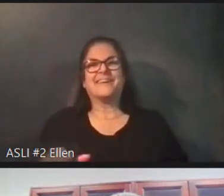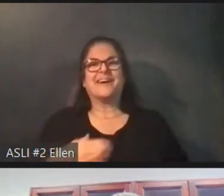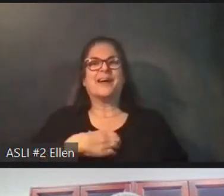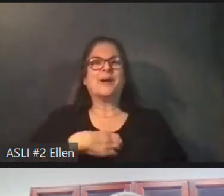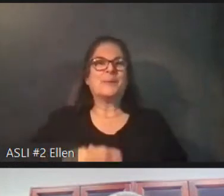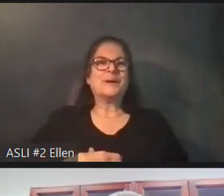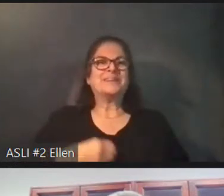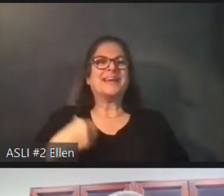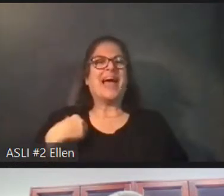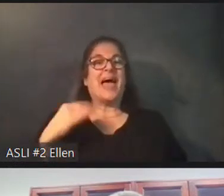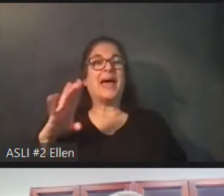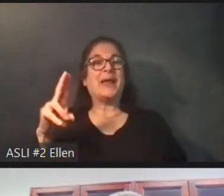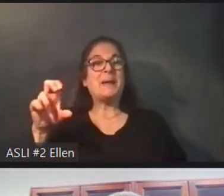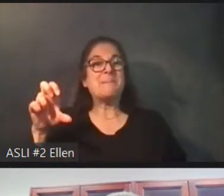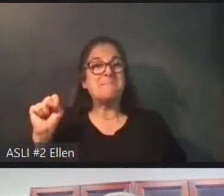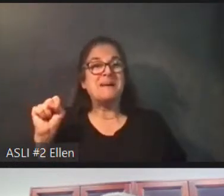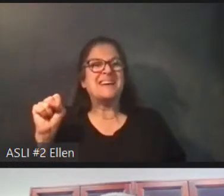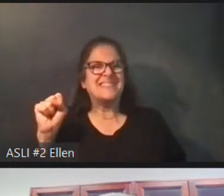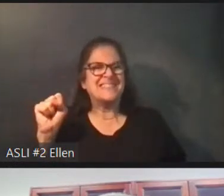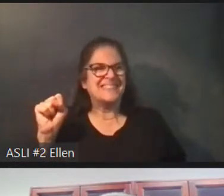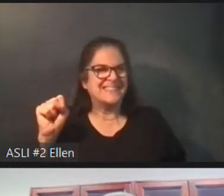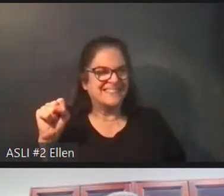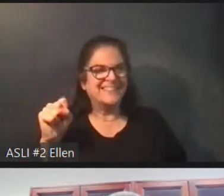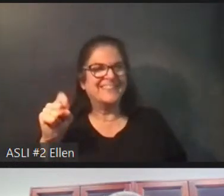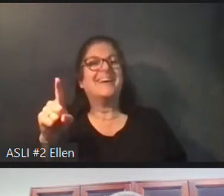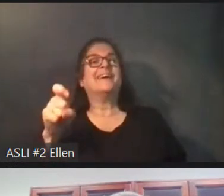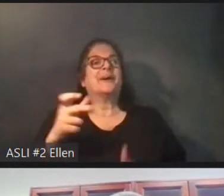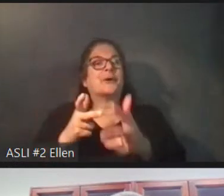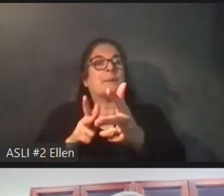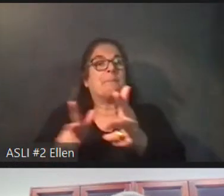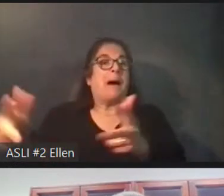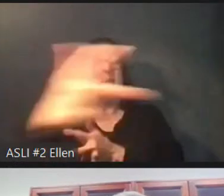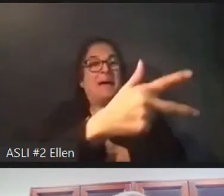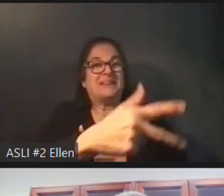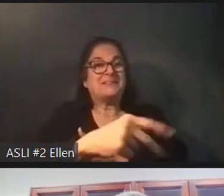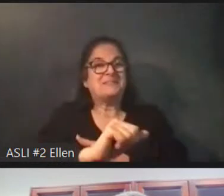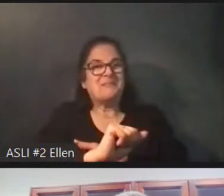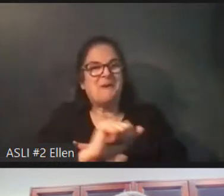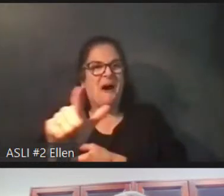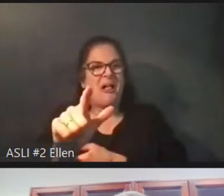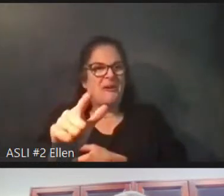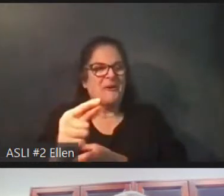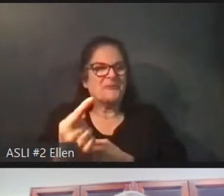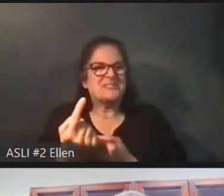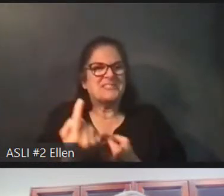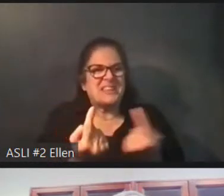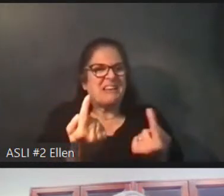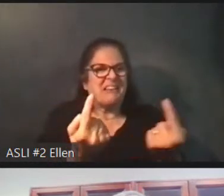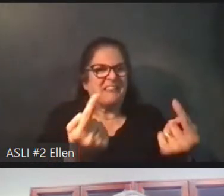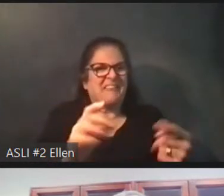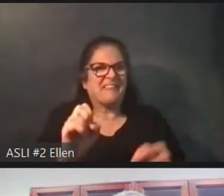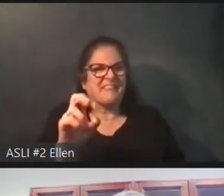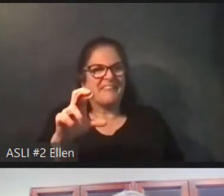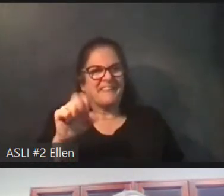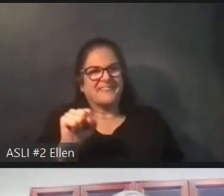bypass to get around all those single occupancy vehicles that are out there. But that's another matter. Anyway, but thank